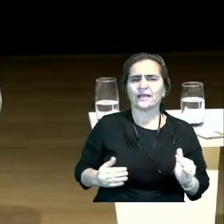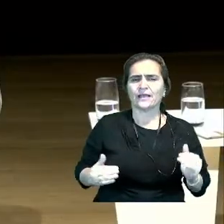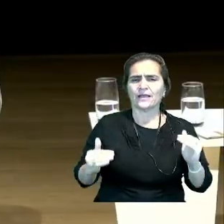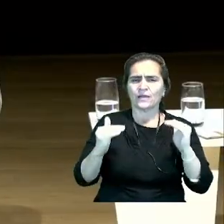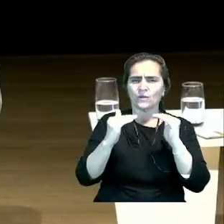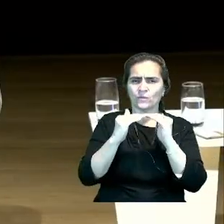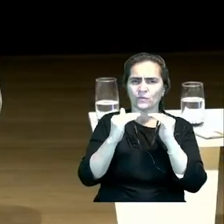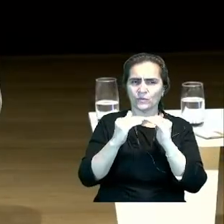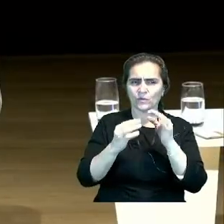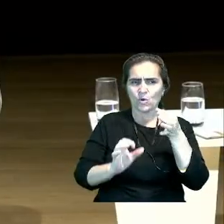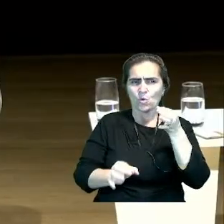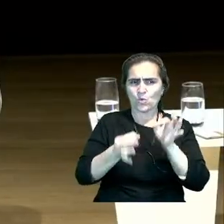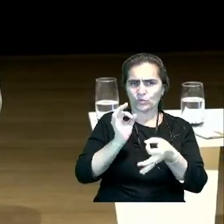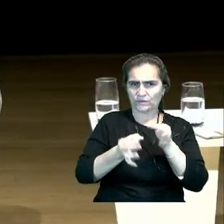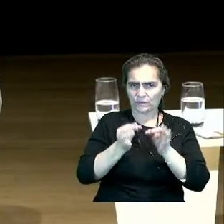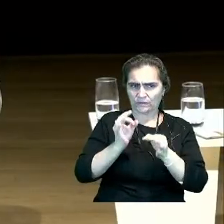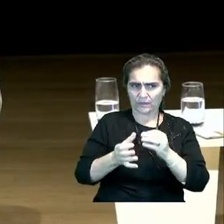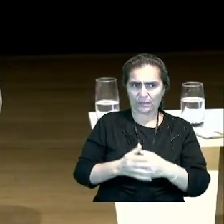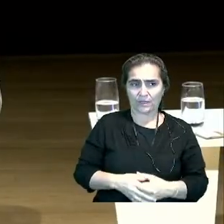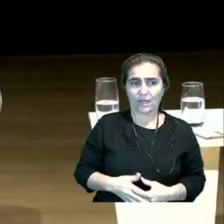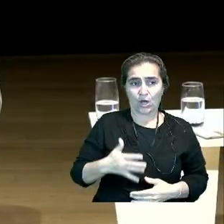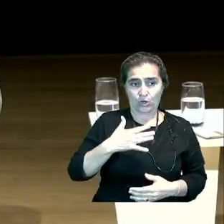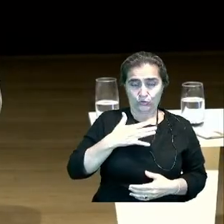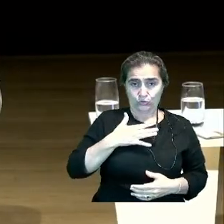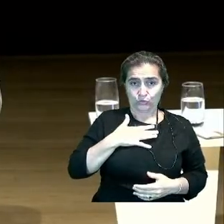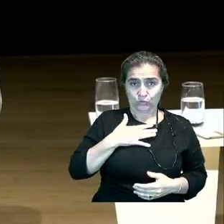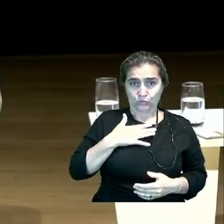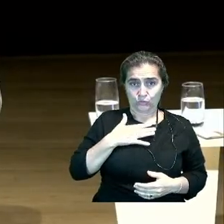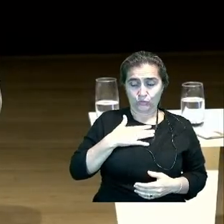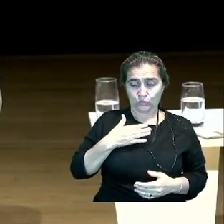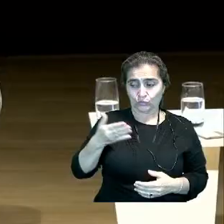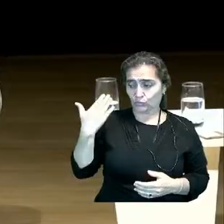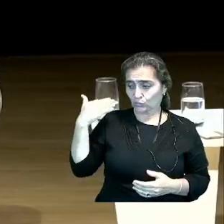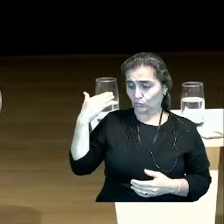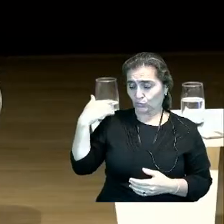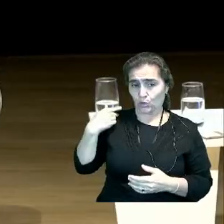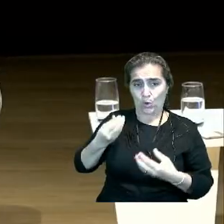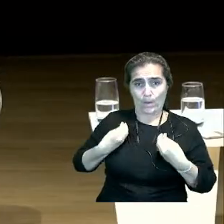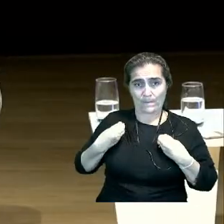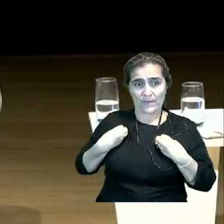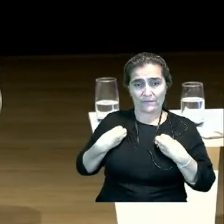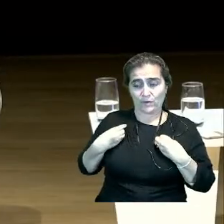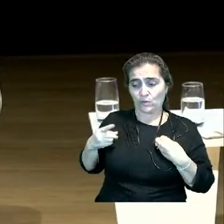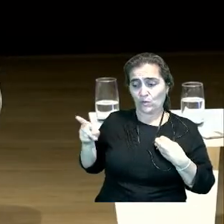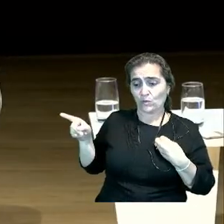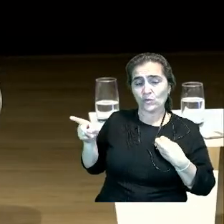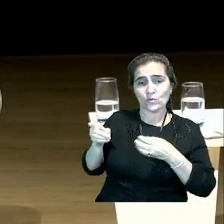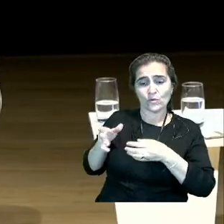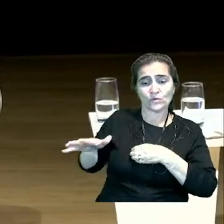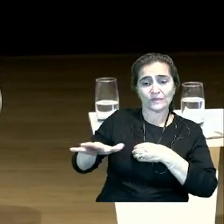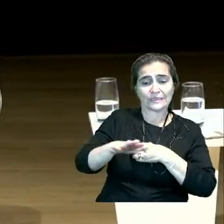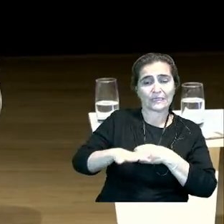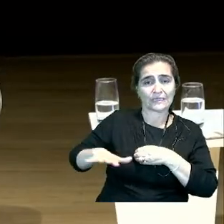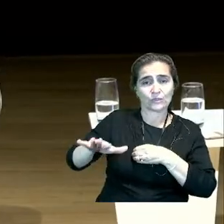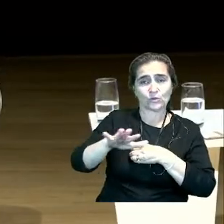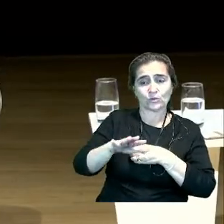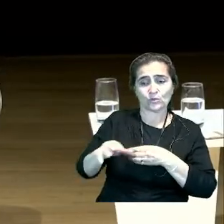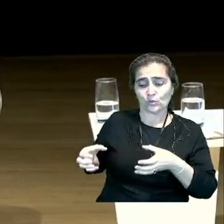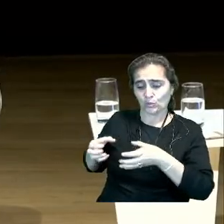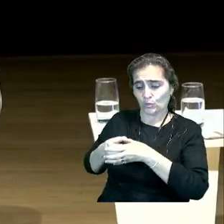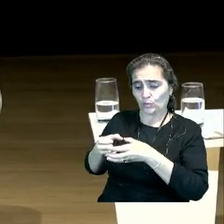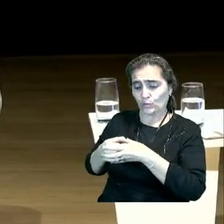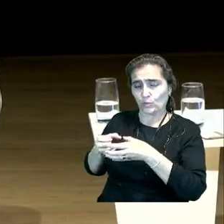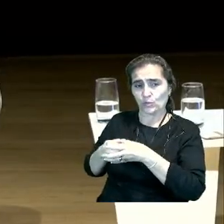This model is one of justice. I come from a territory of light, a territory of feminine and